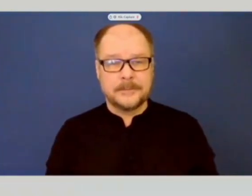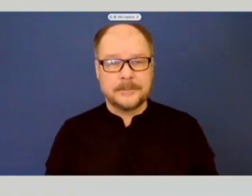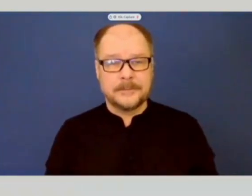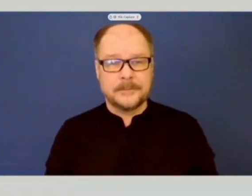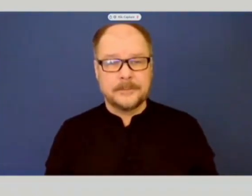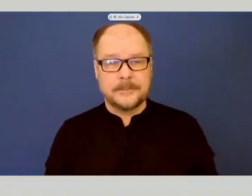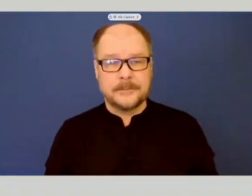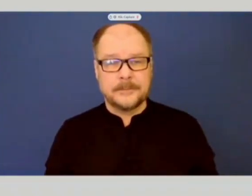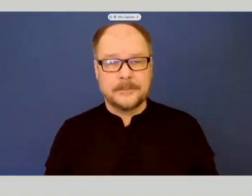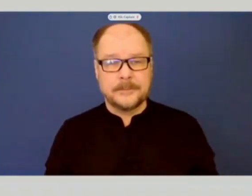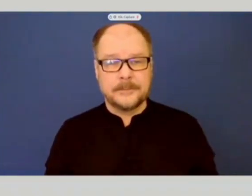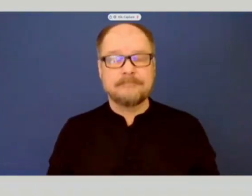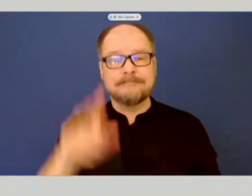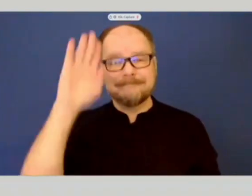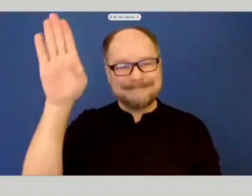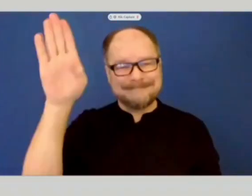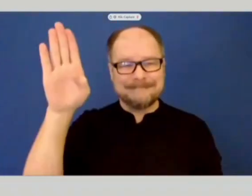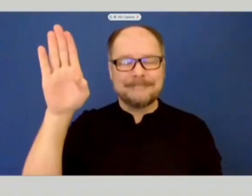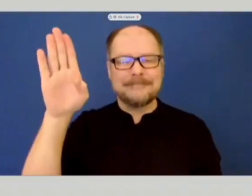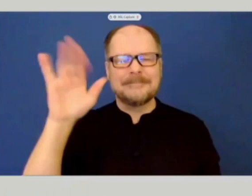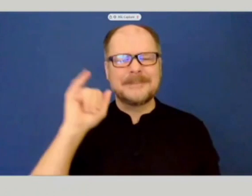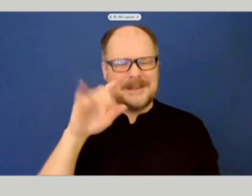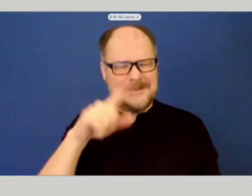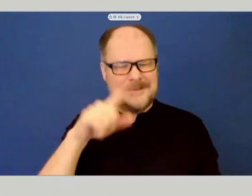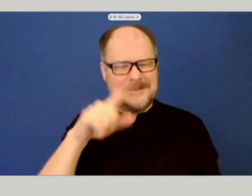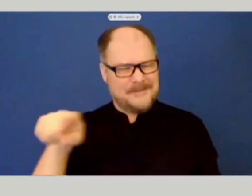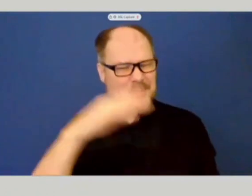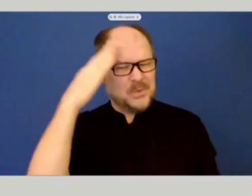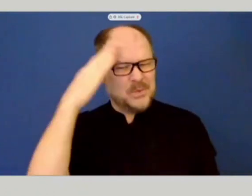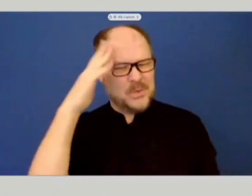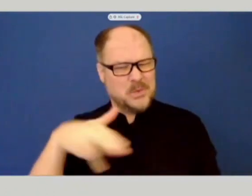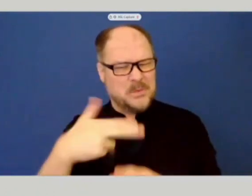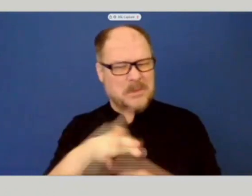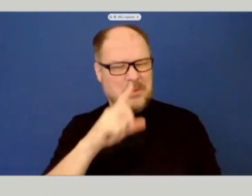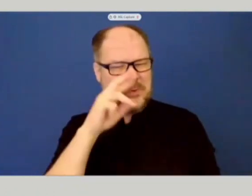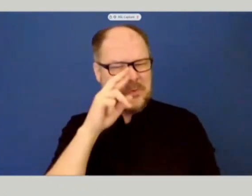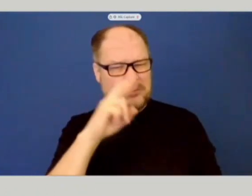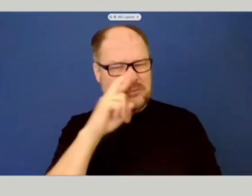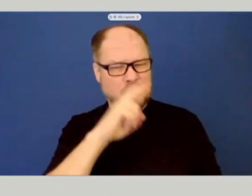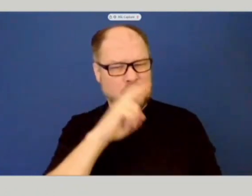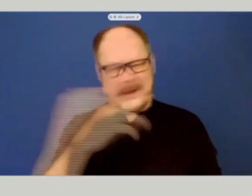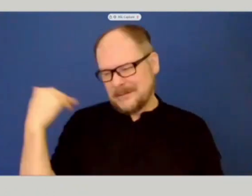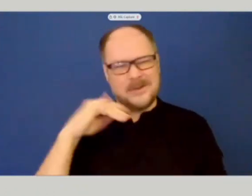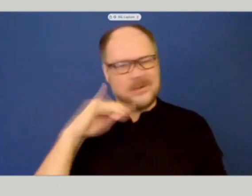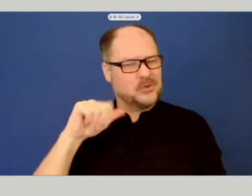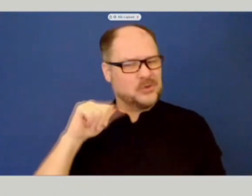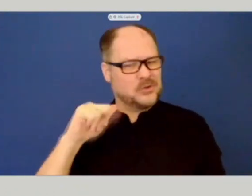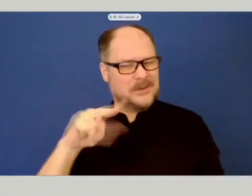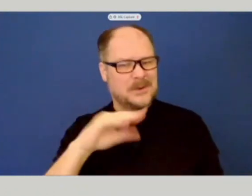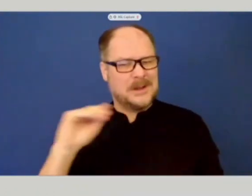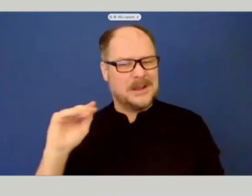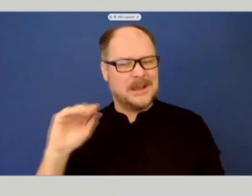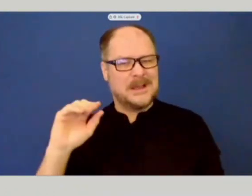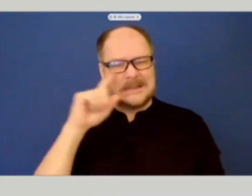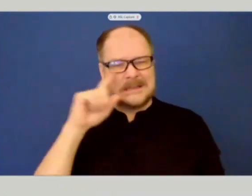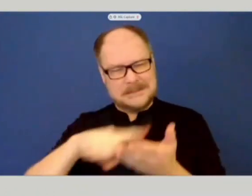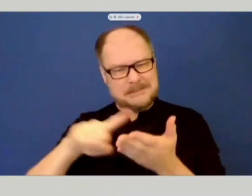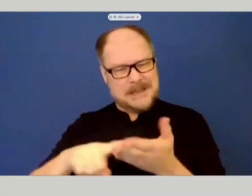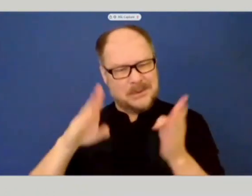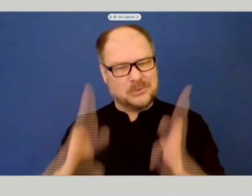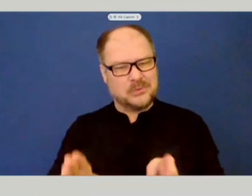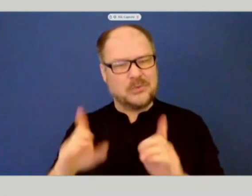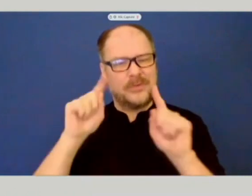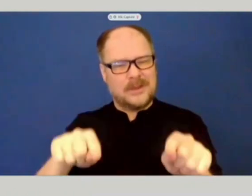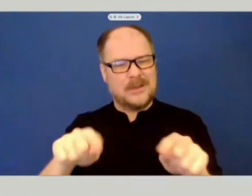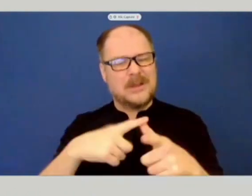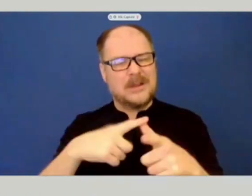Hey there. If you guys knew about the rats in January when inspectors went out there, why was there a lack of planning?